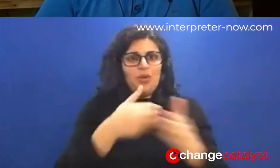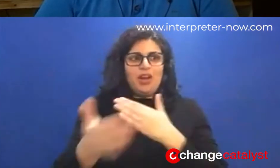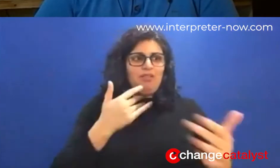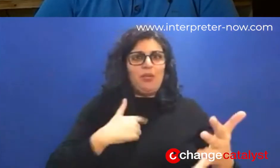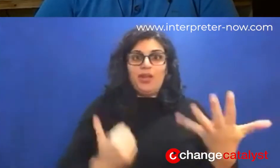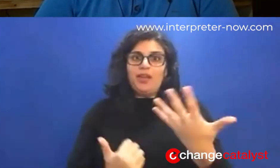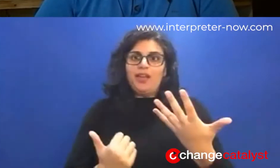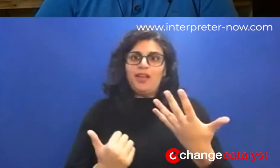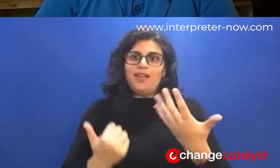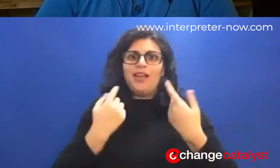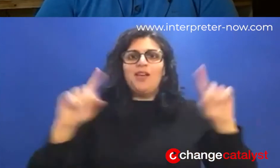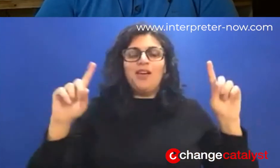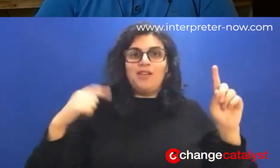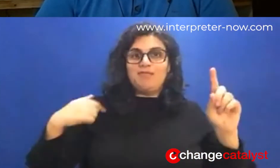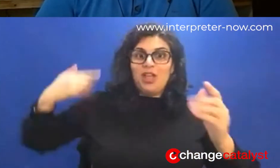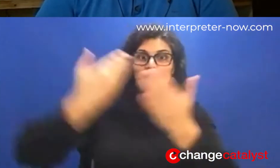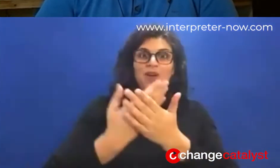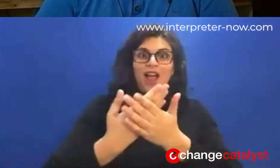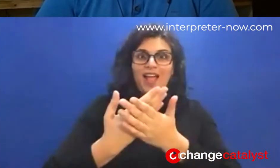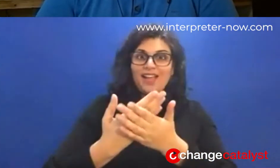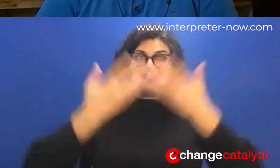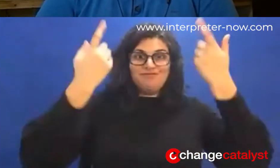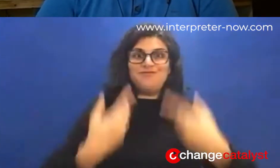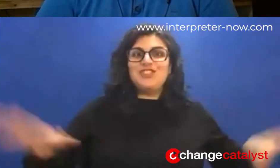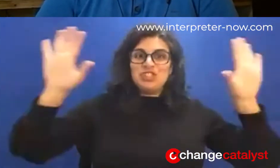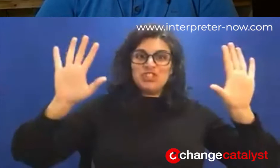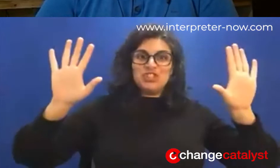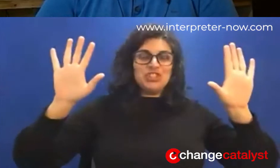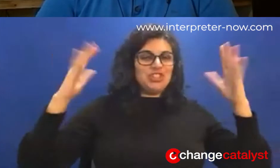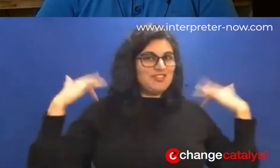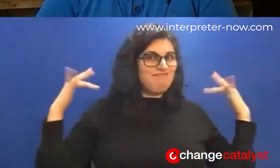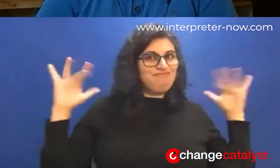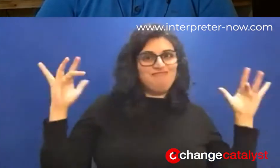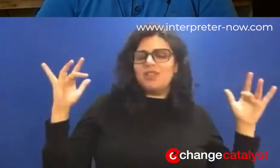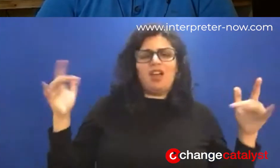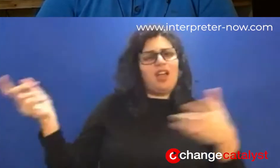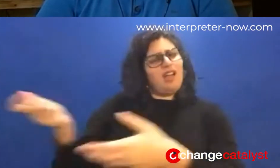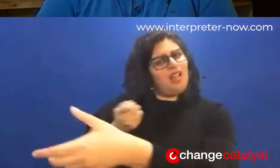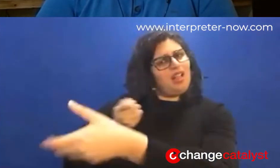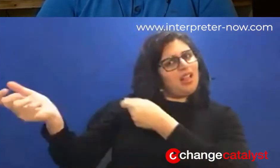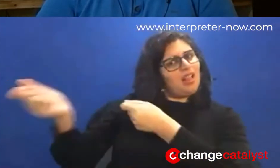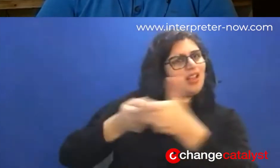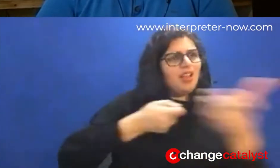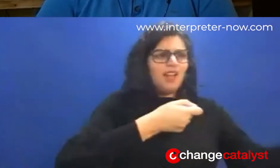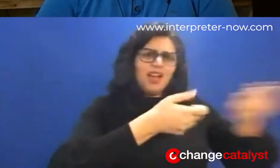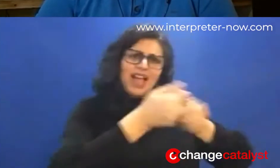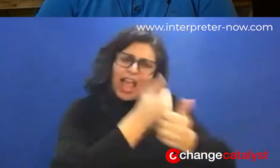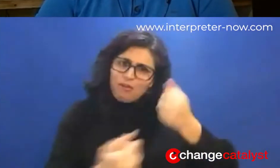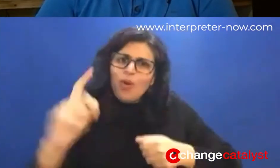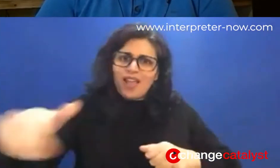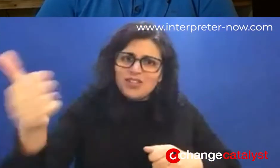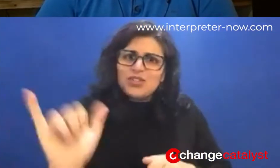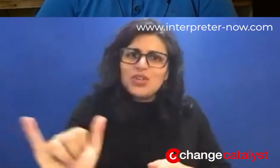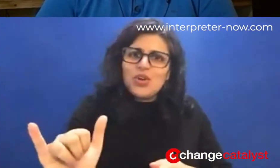got mine, that we're pulling everybody else up. And as a white woman, pulling up women of color and so on, and really